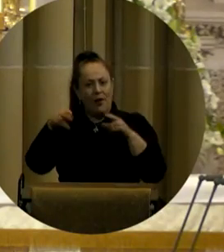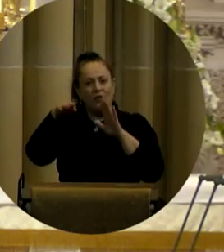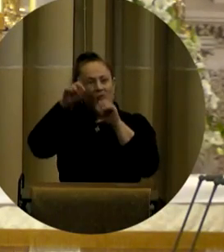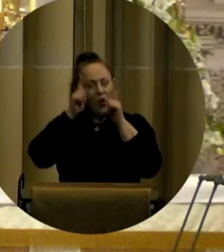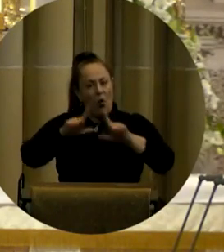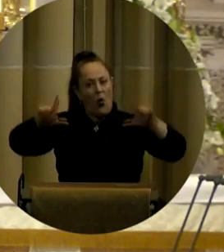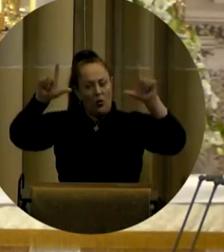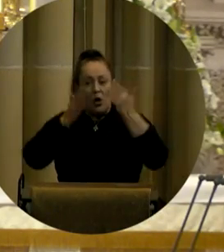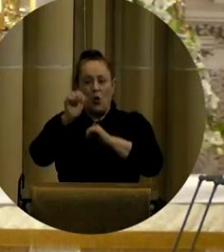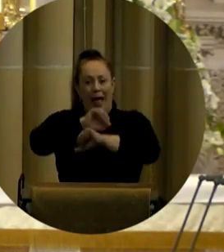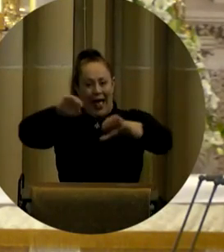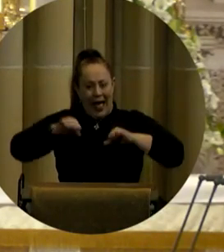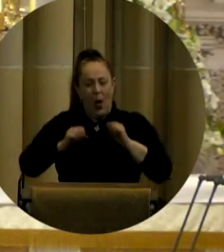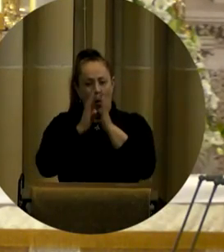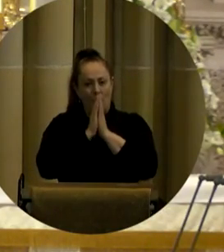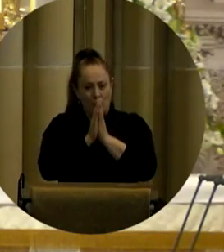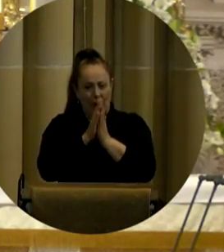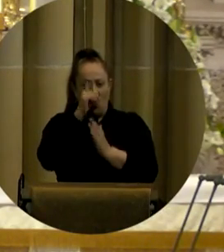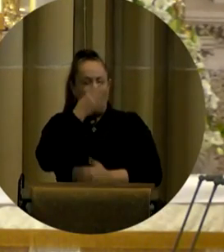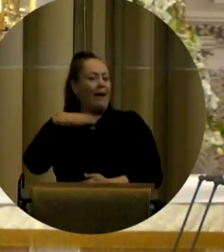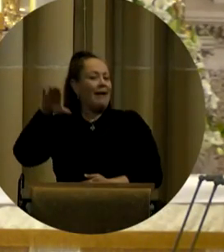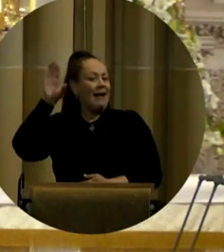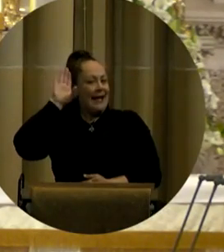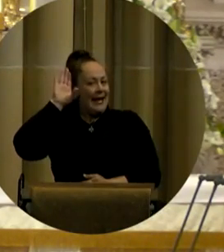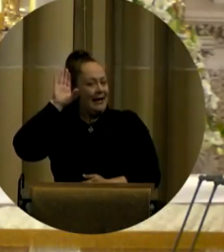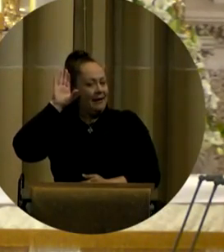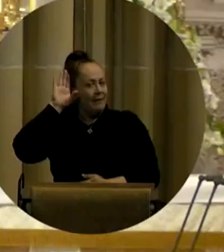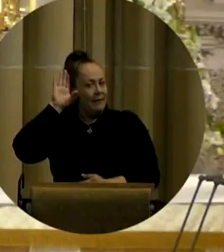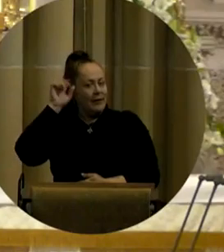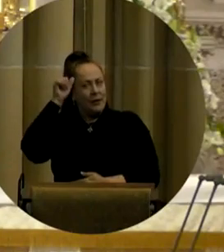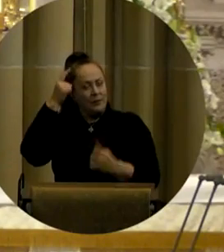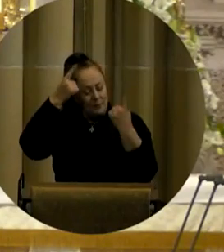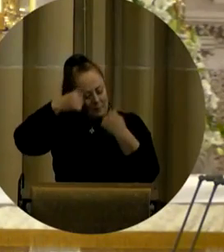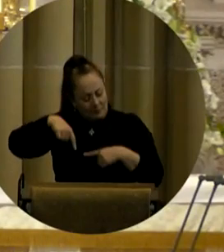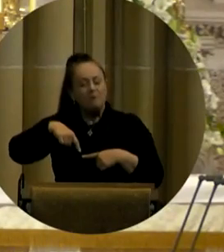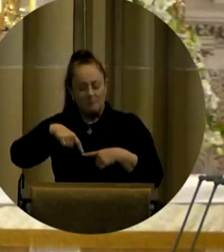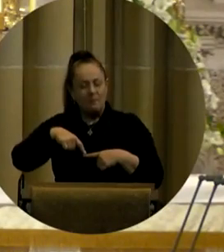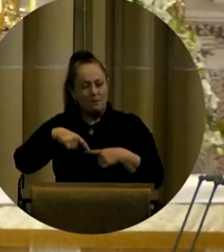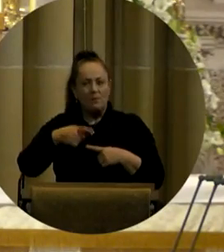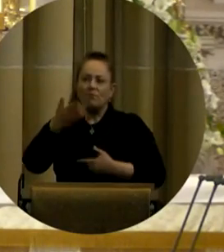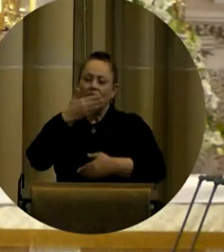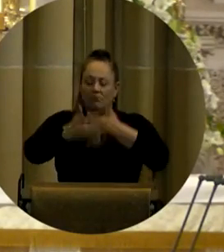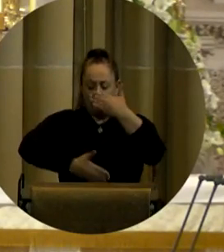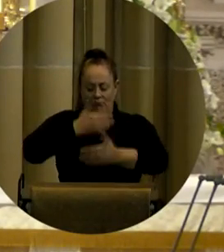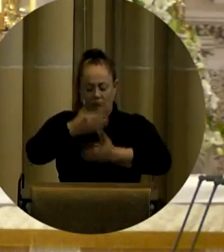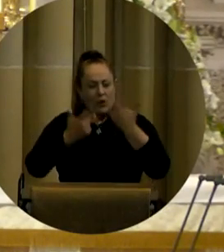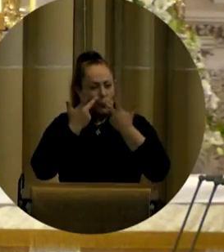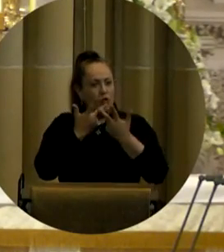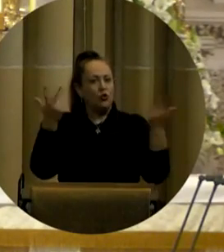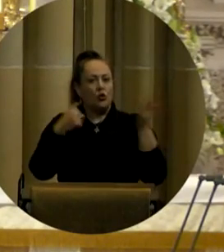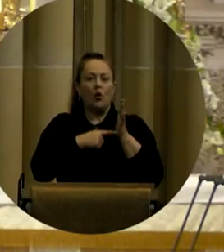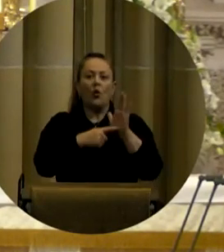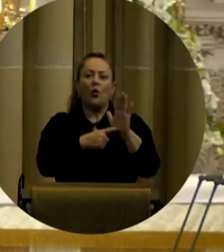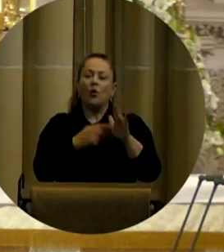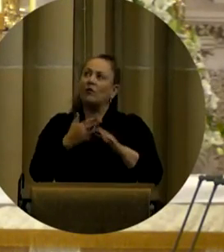Only through prayer can we hear, discern, converse, propose,